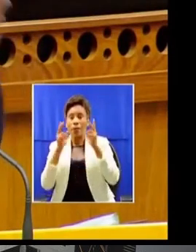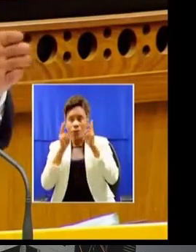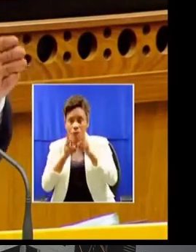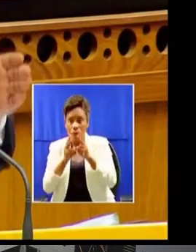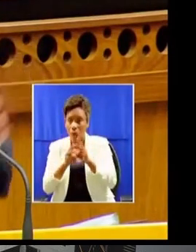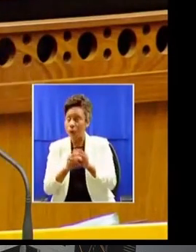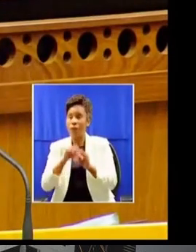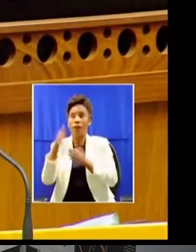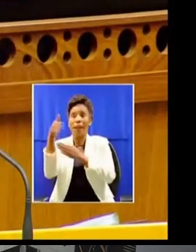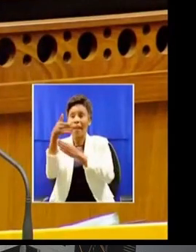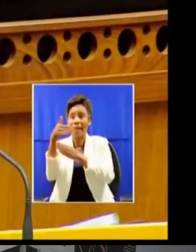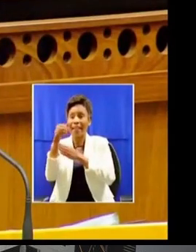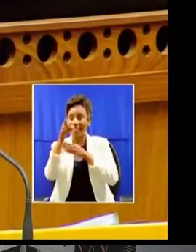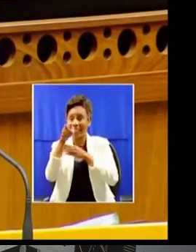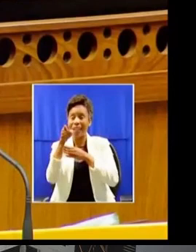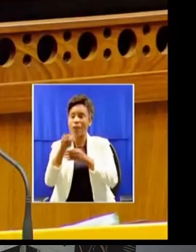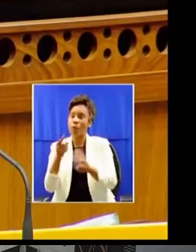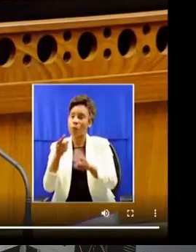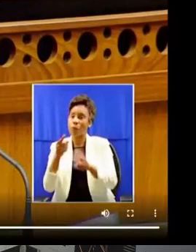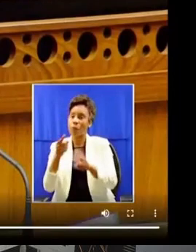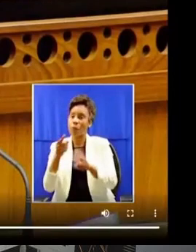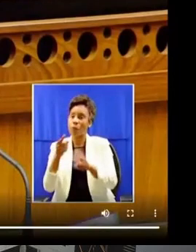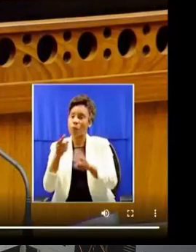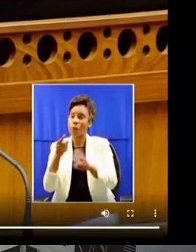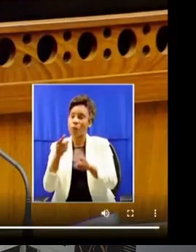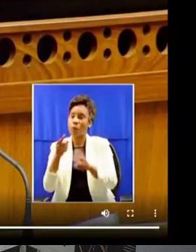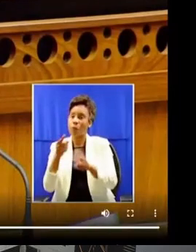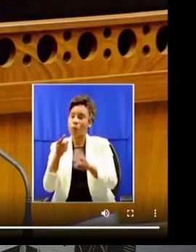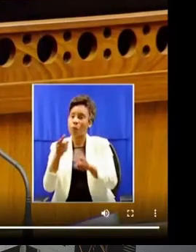just keep going into the water.